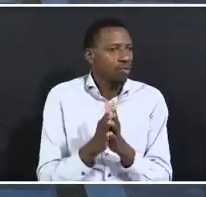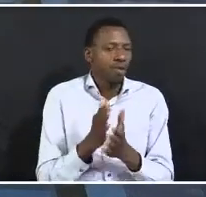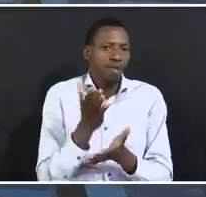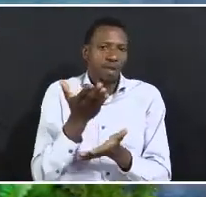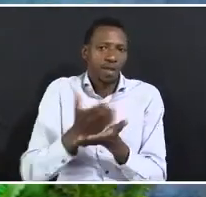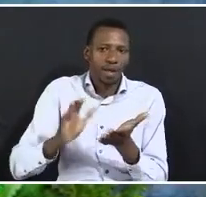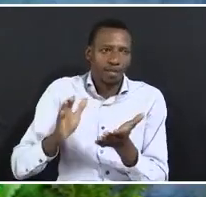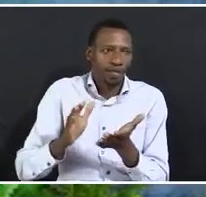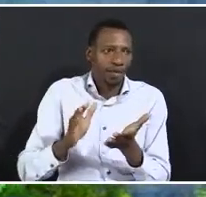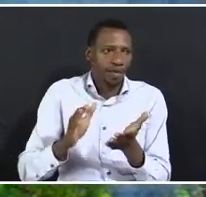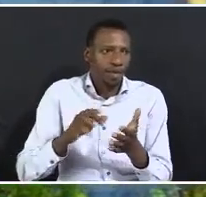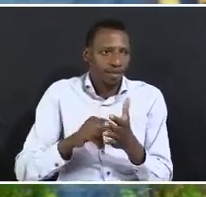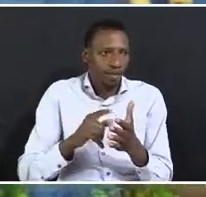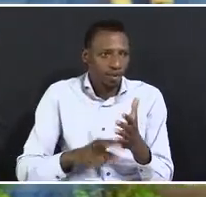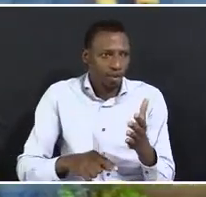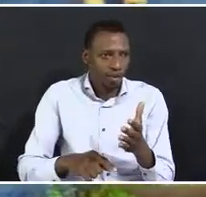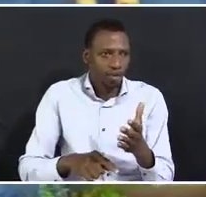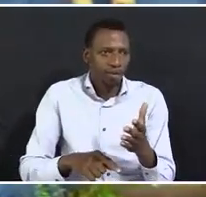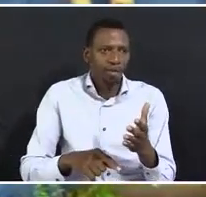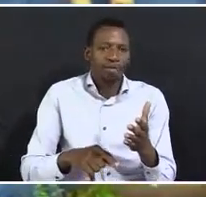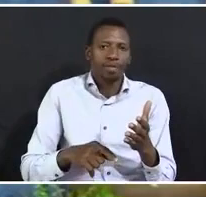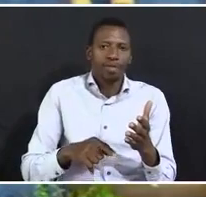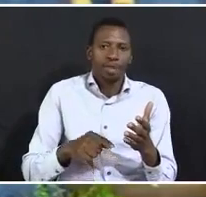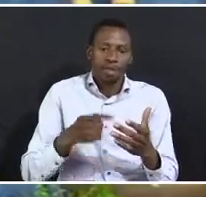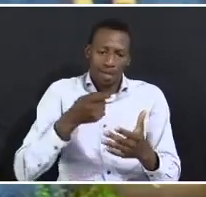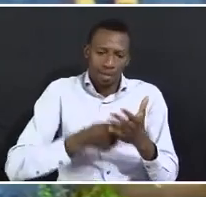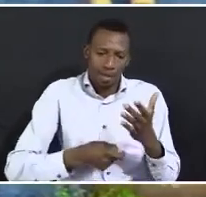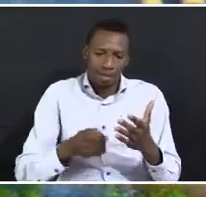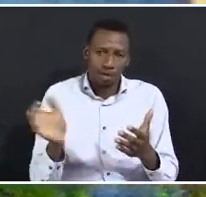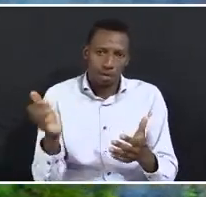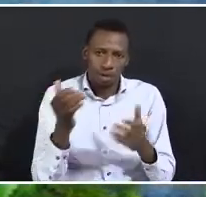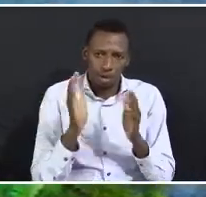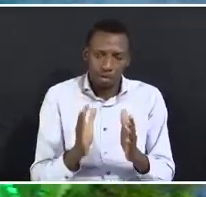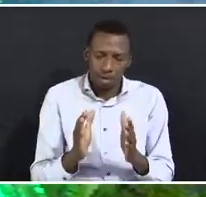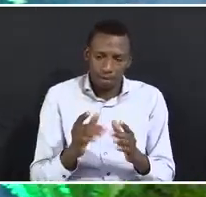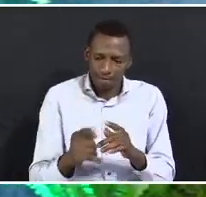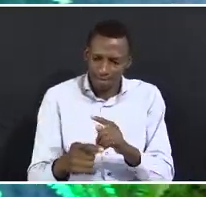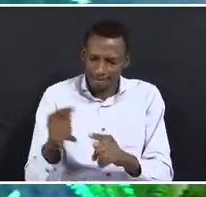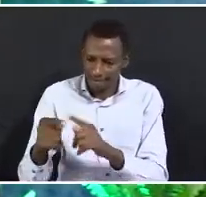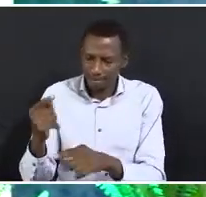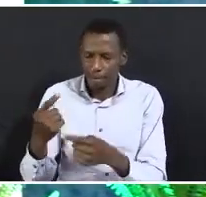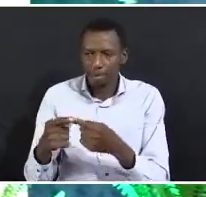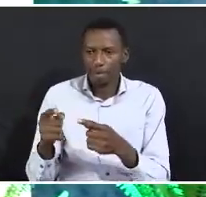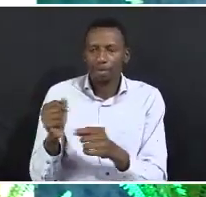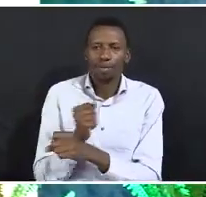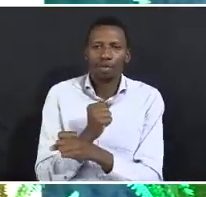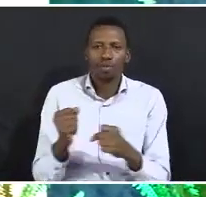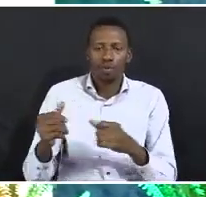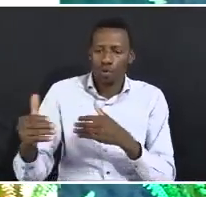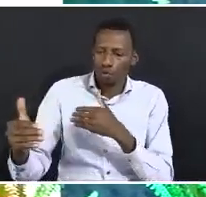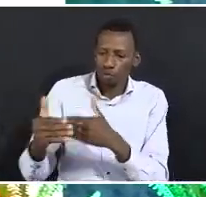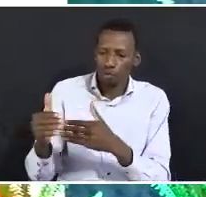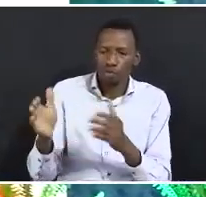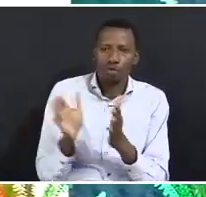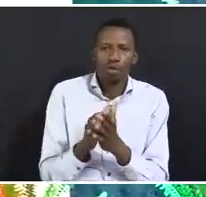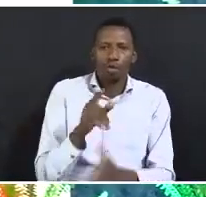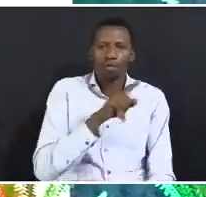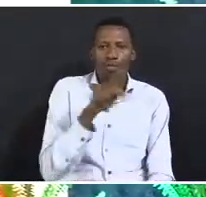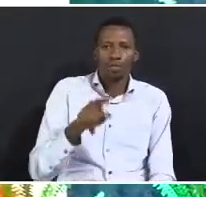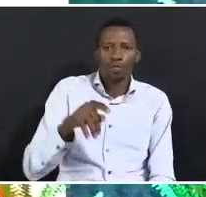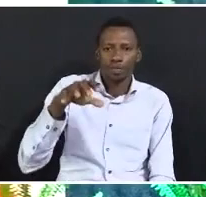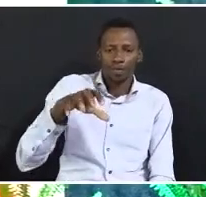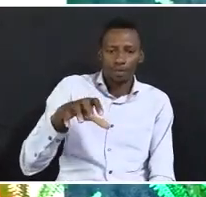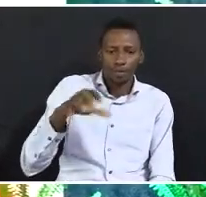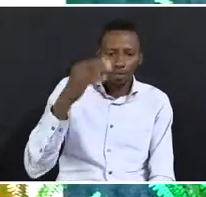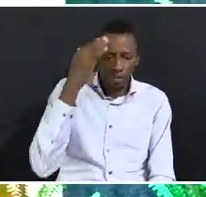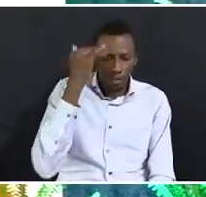tax collectors were actually assassinated. But they could not move closer to Zacchaeus because Zacchaeus is